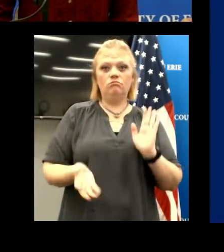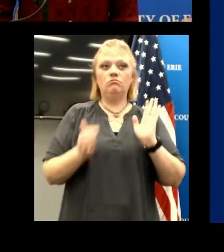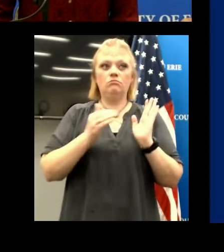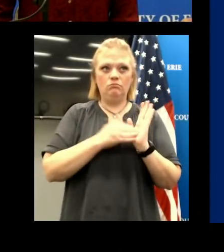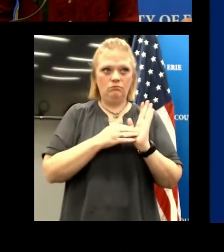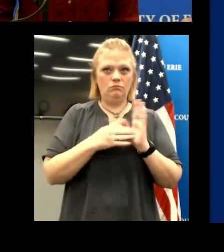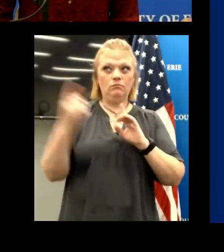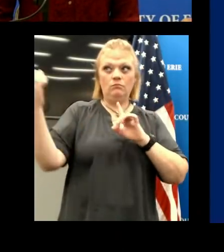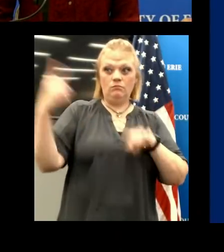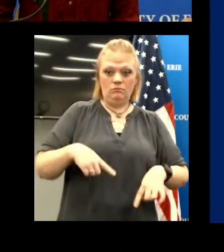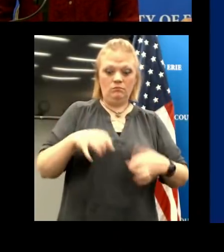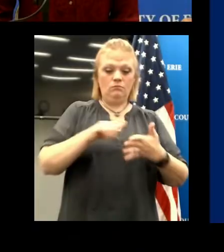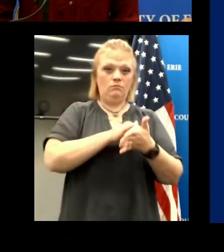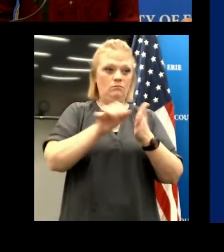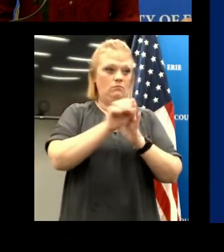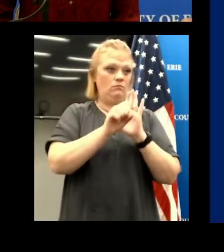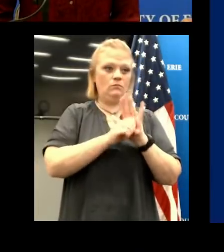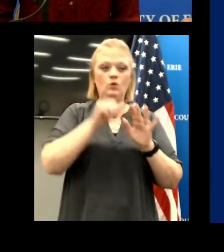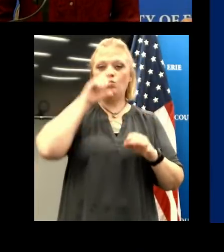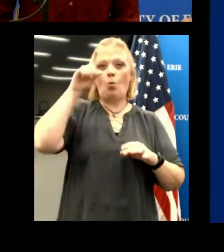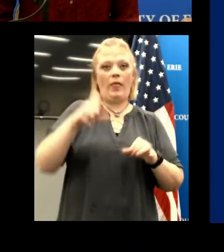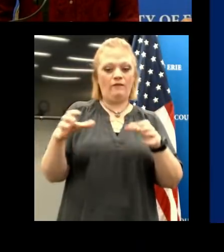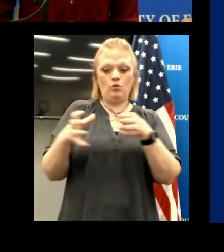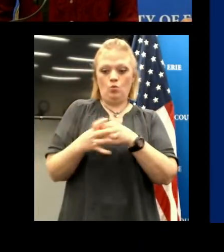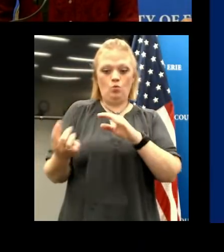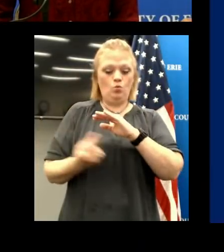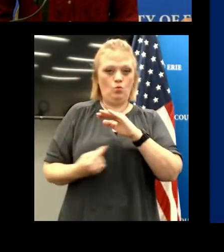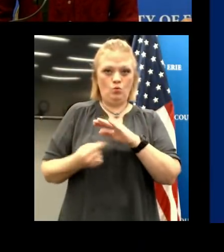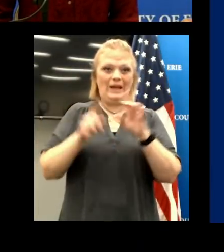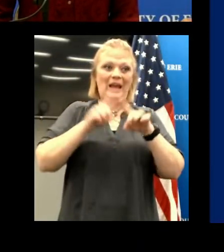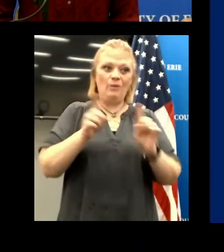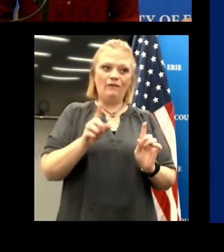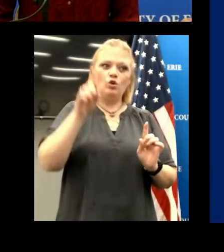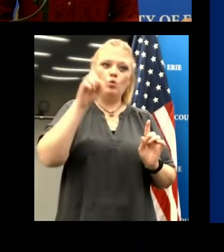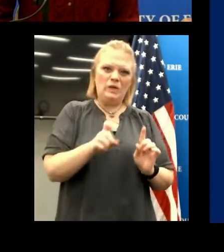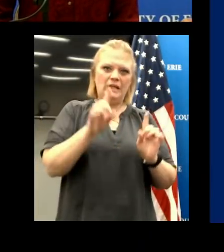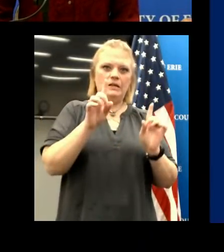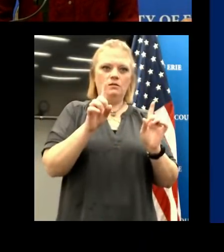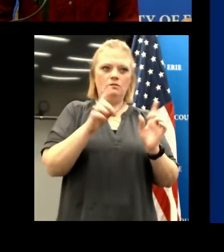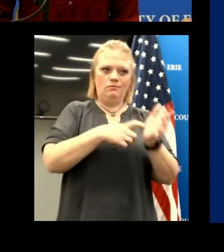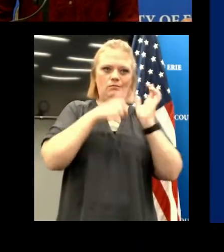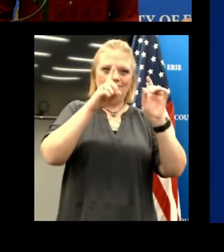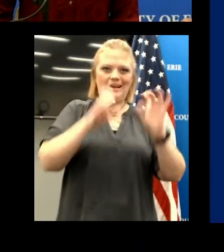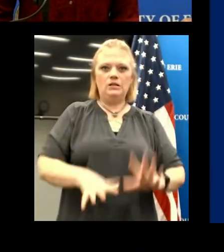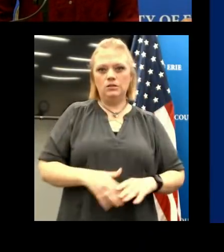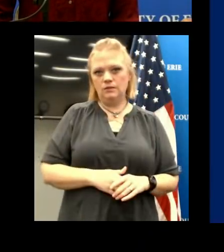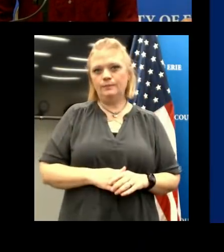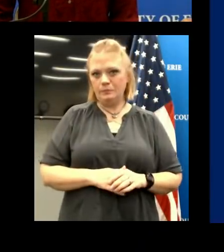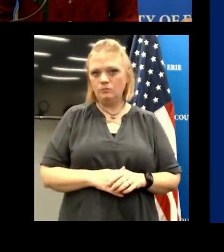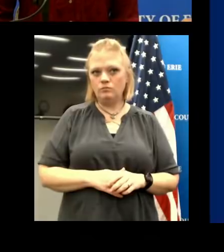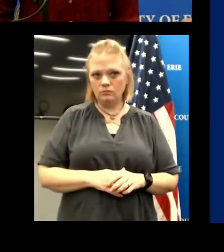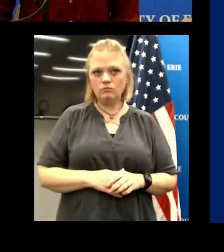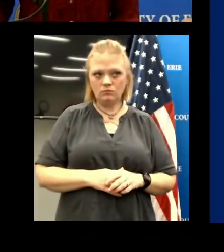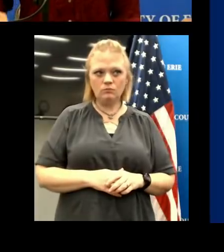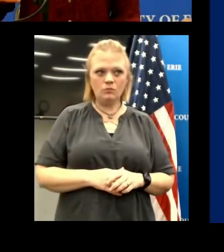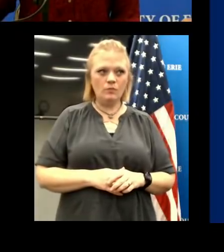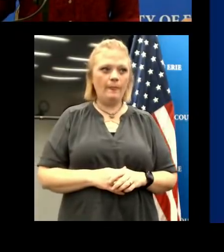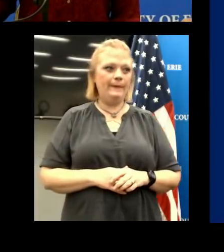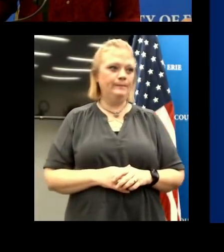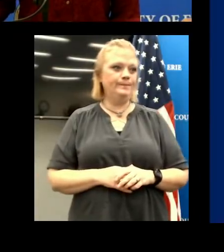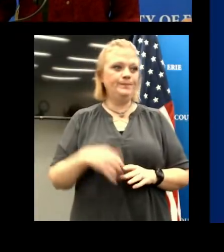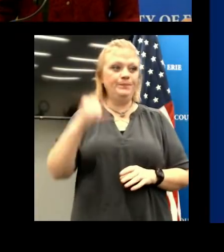coming into New York State, you do not have to quarantine. However, you do need to get a test. So if